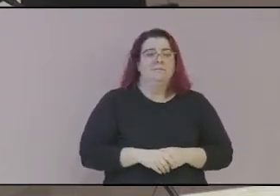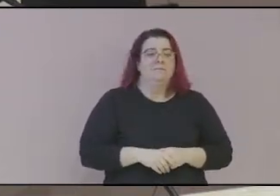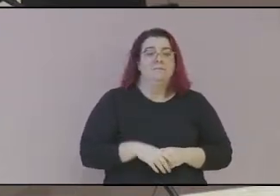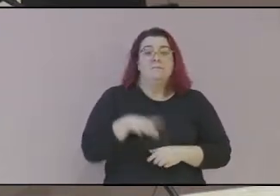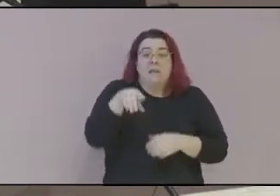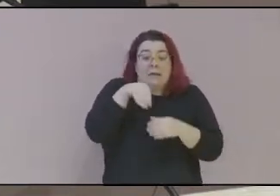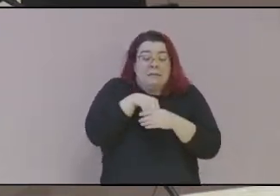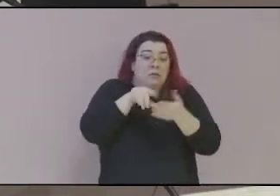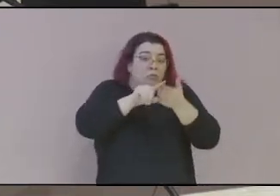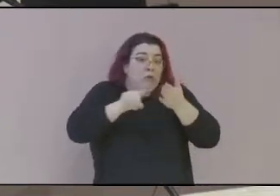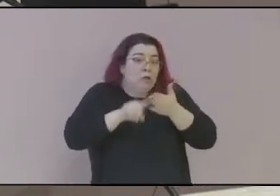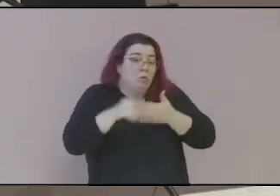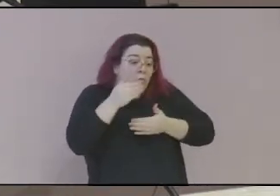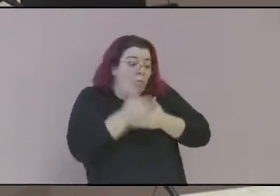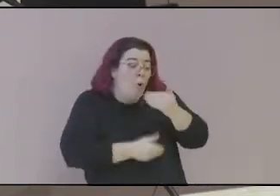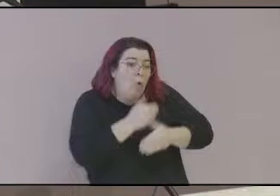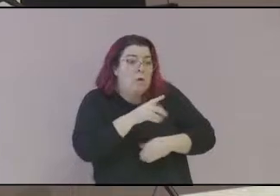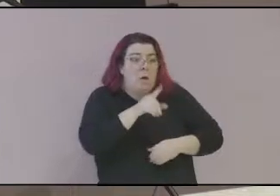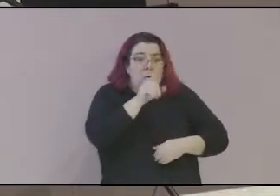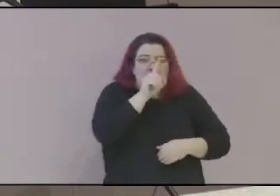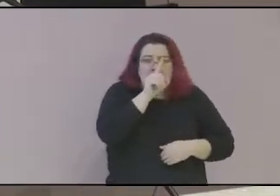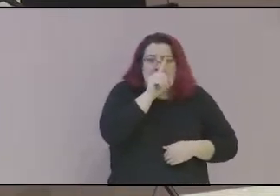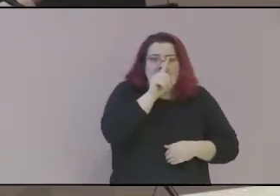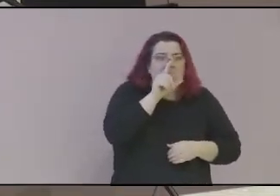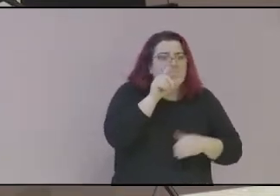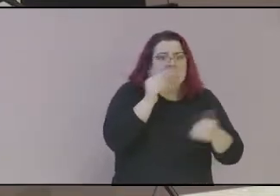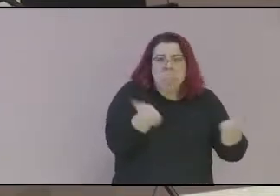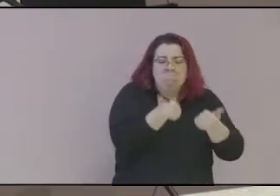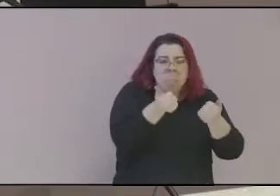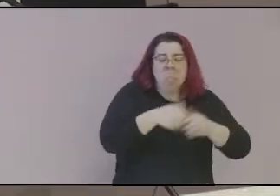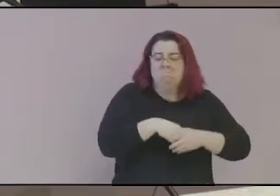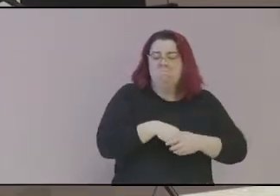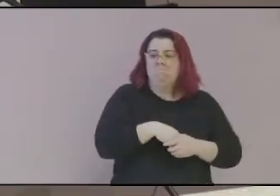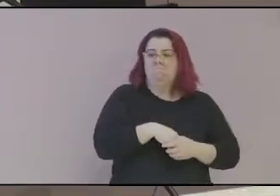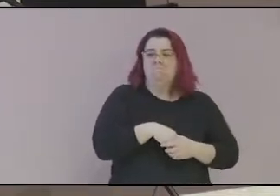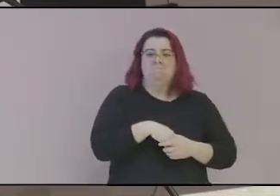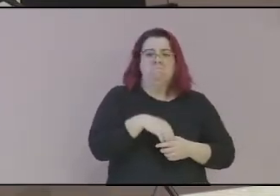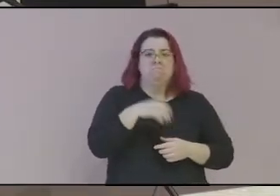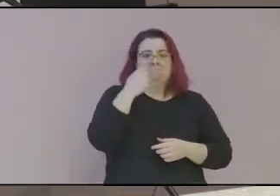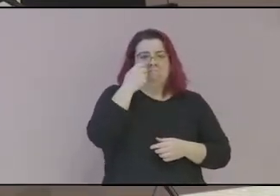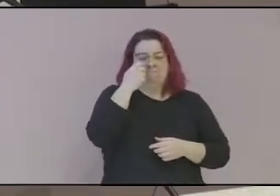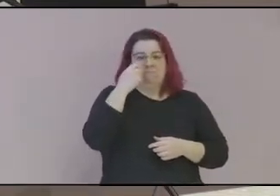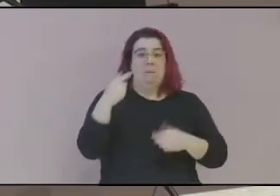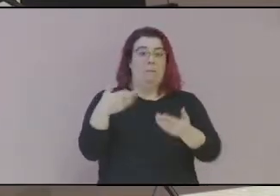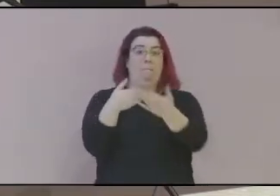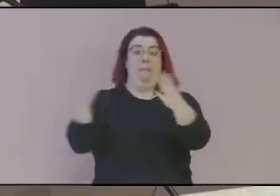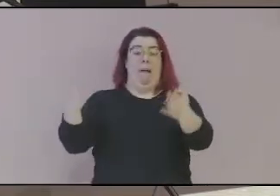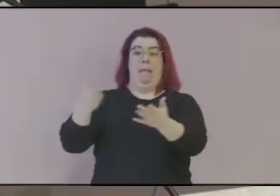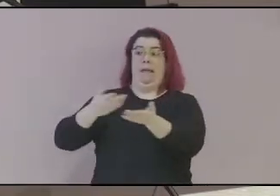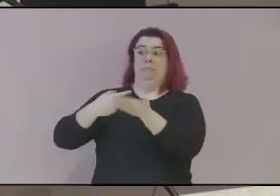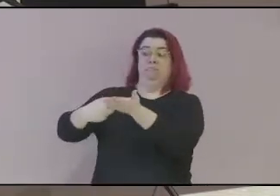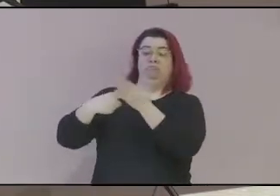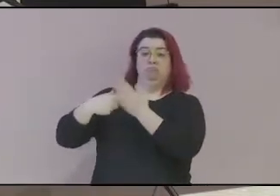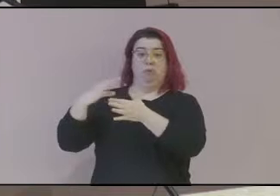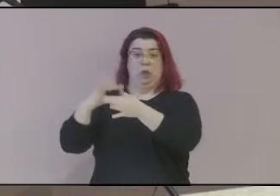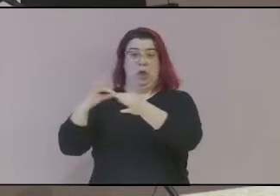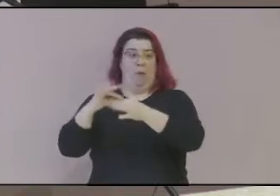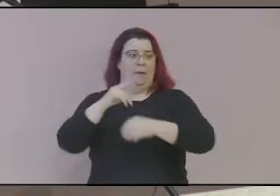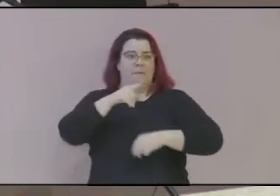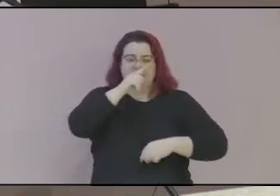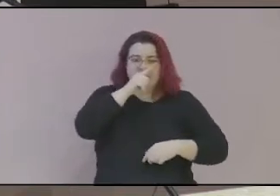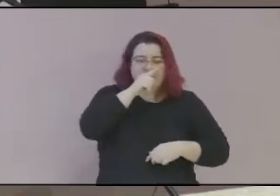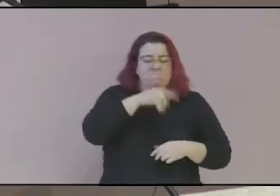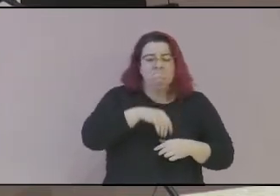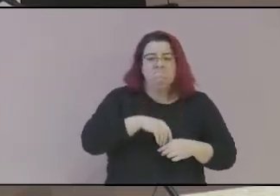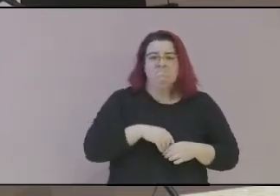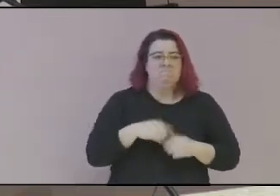internal research and debates, few minutes, almost nothing about the comments submitted by the public or the revision, writing, and consensus